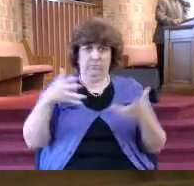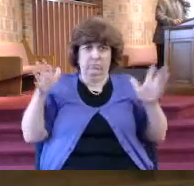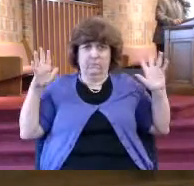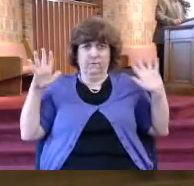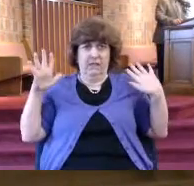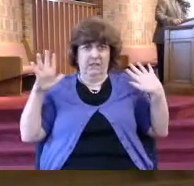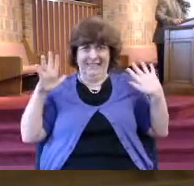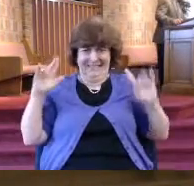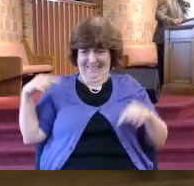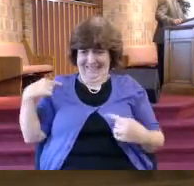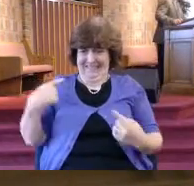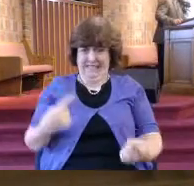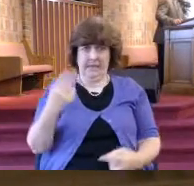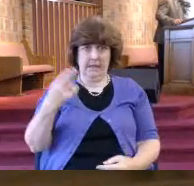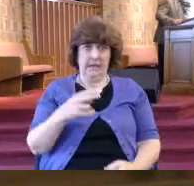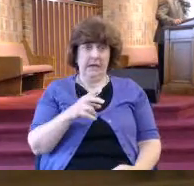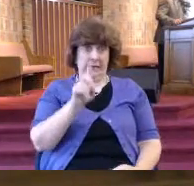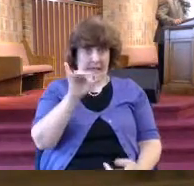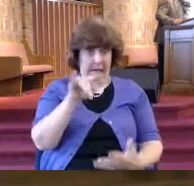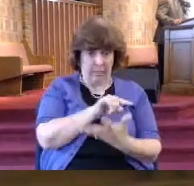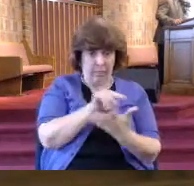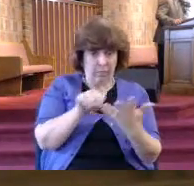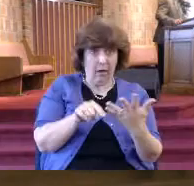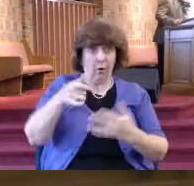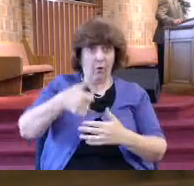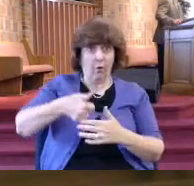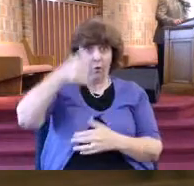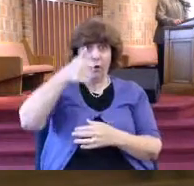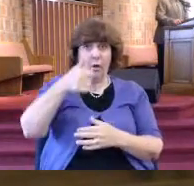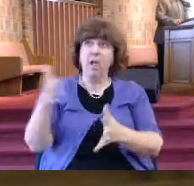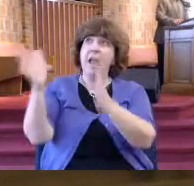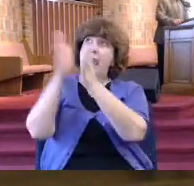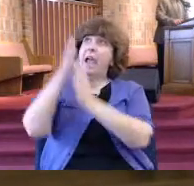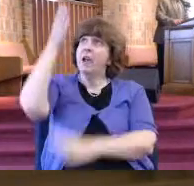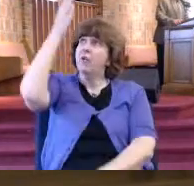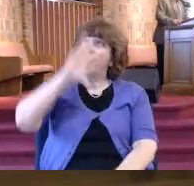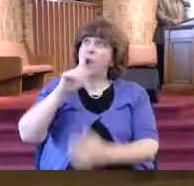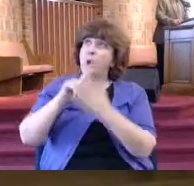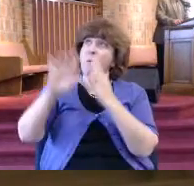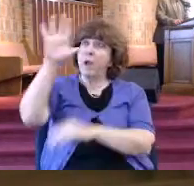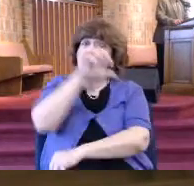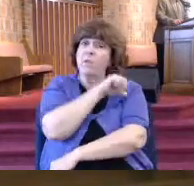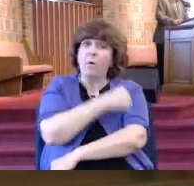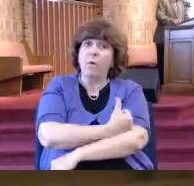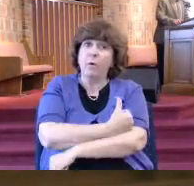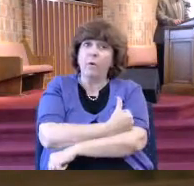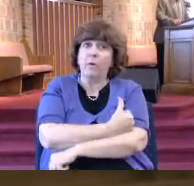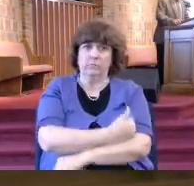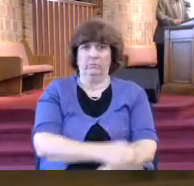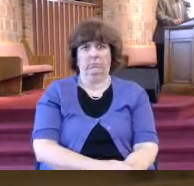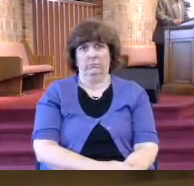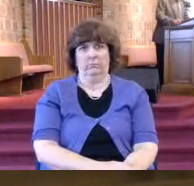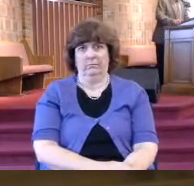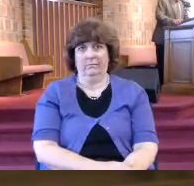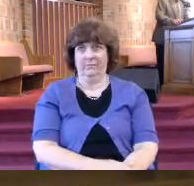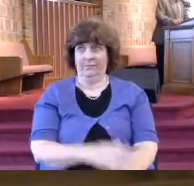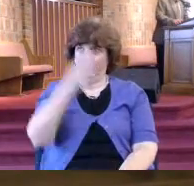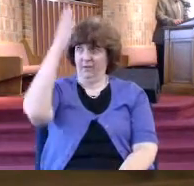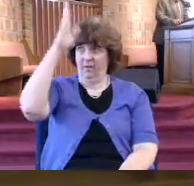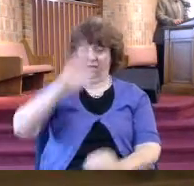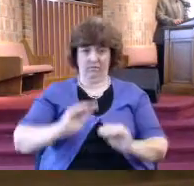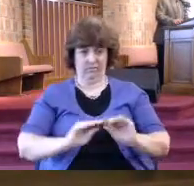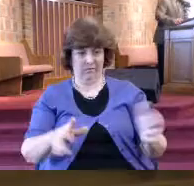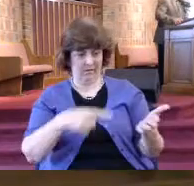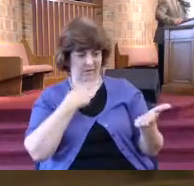to God for that authority, because God clearly said that marriage between